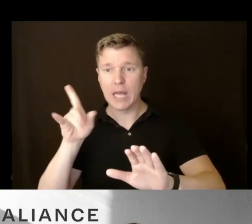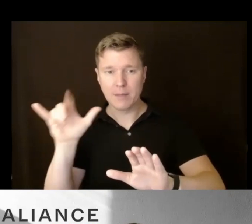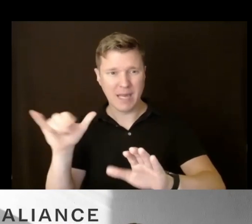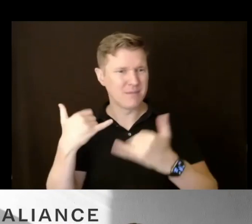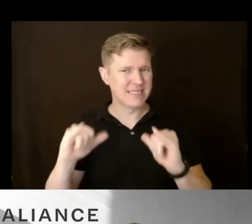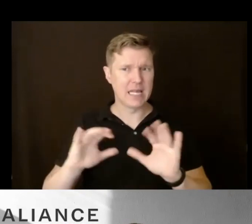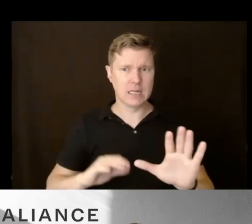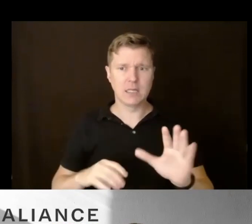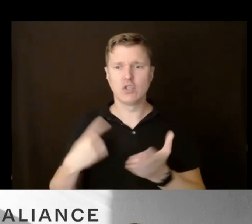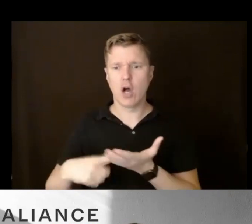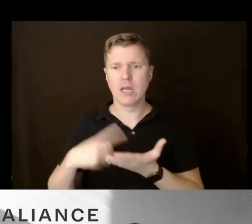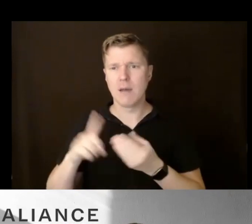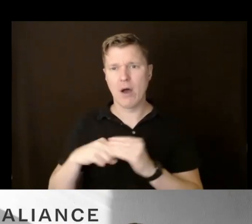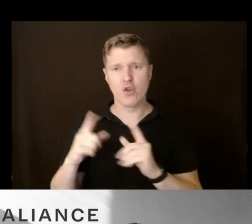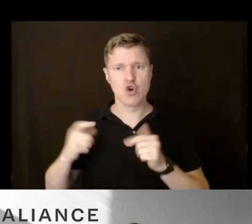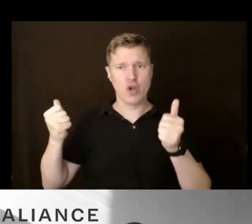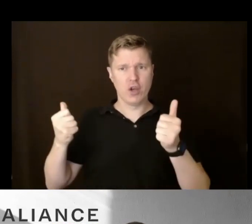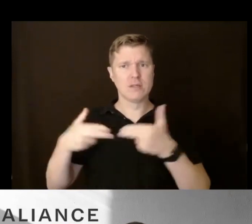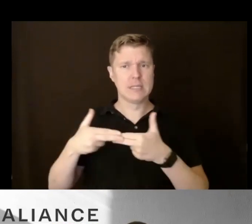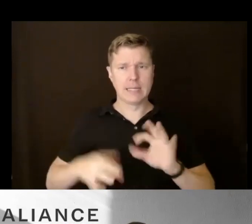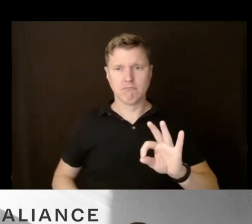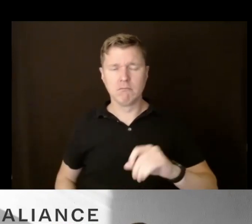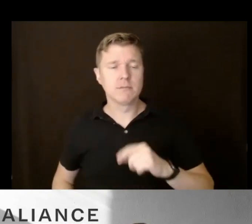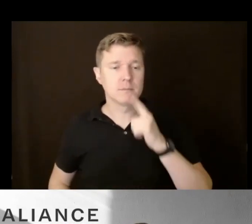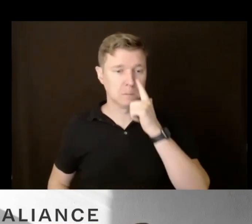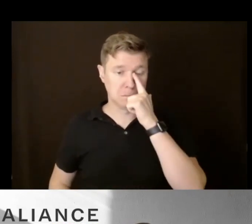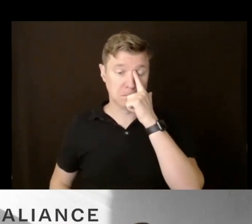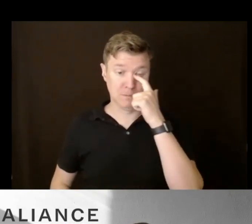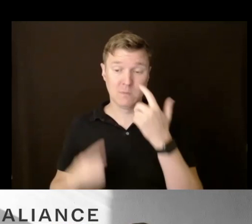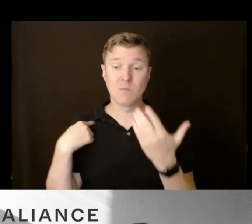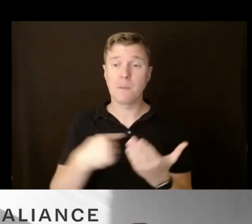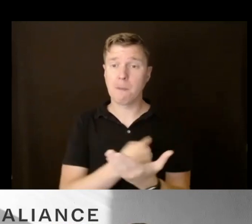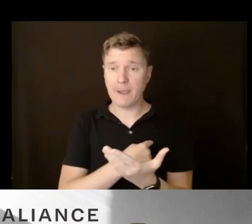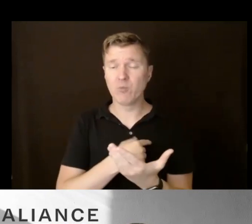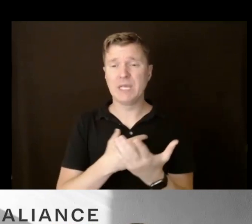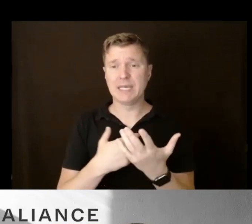the earlier slide. Yeah, just right there. So we build